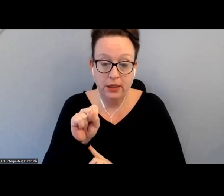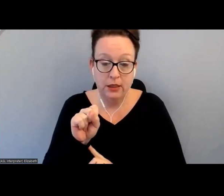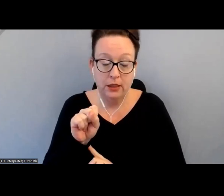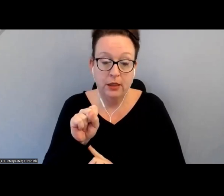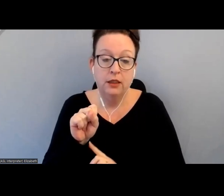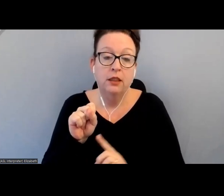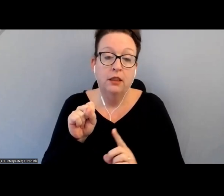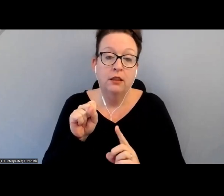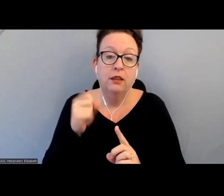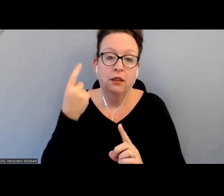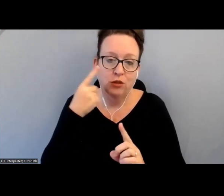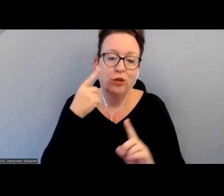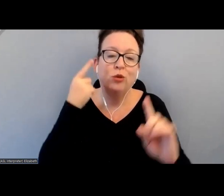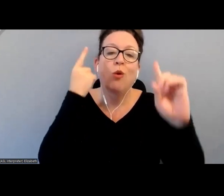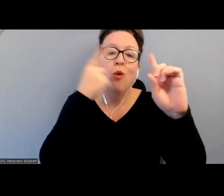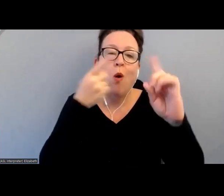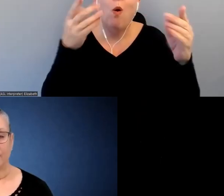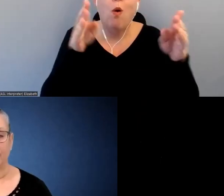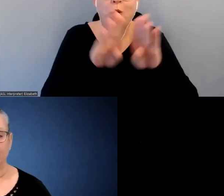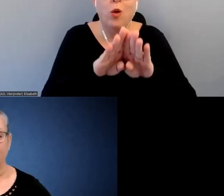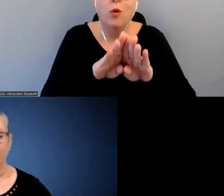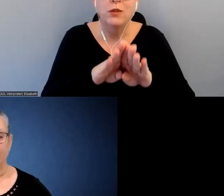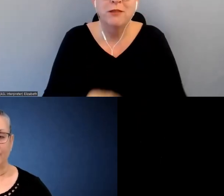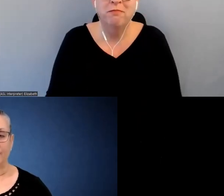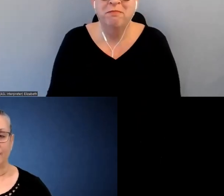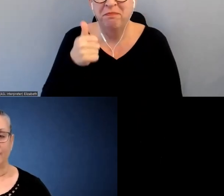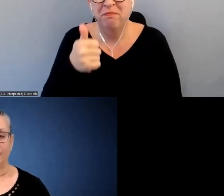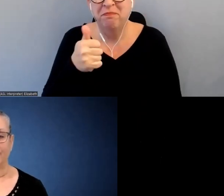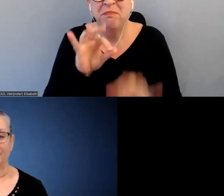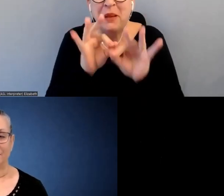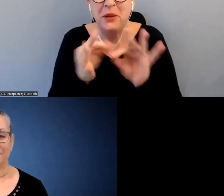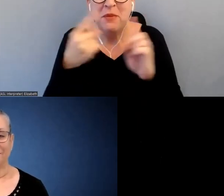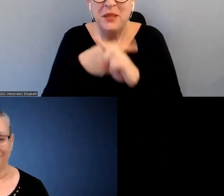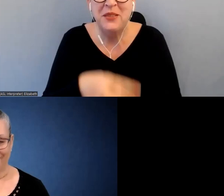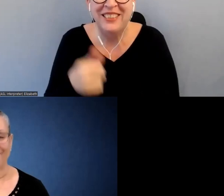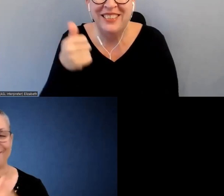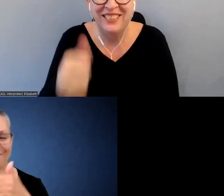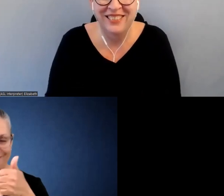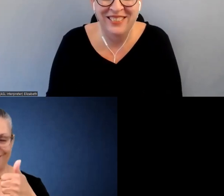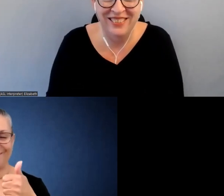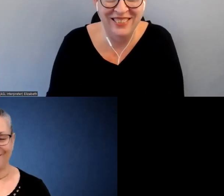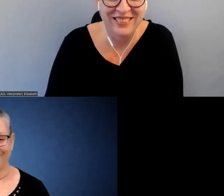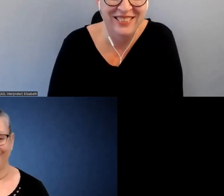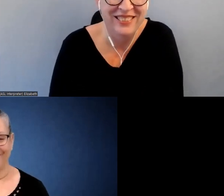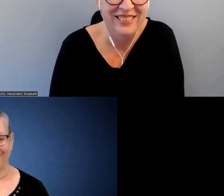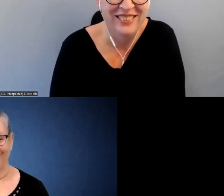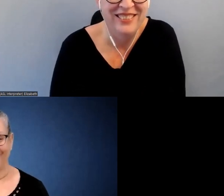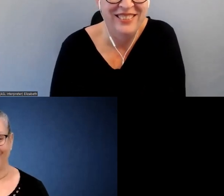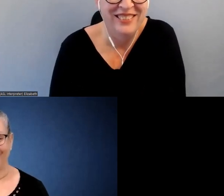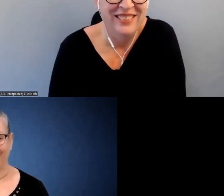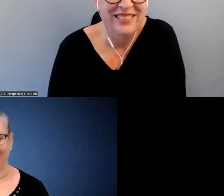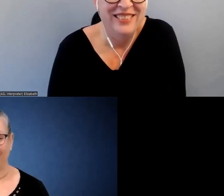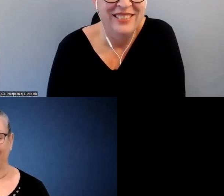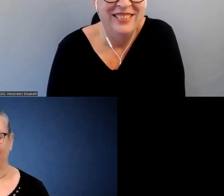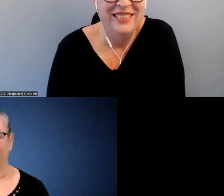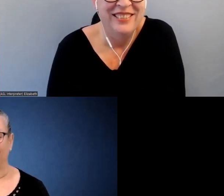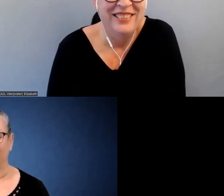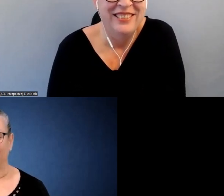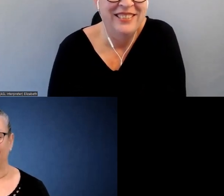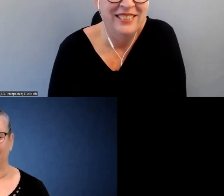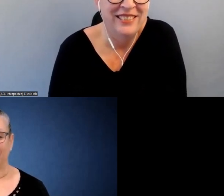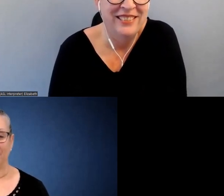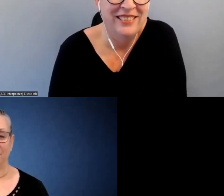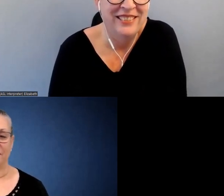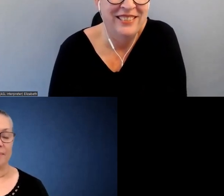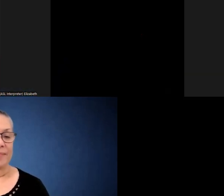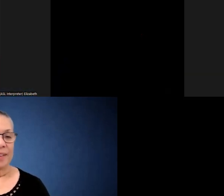you know, of case closure once they're employed. And if they, you know, obviously choose not